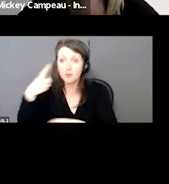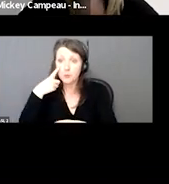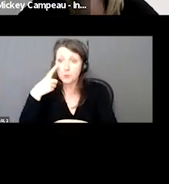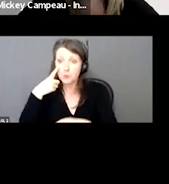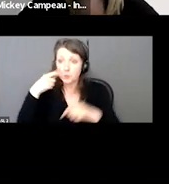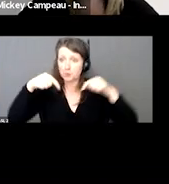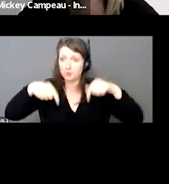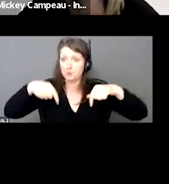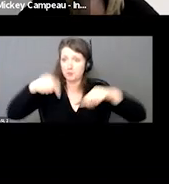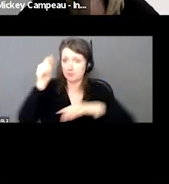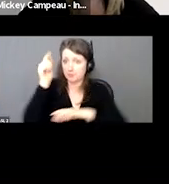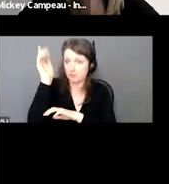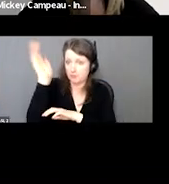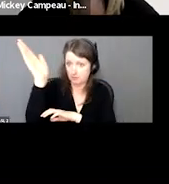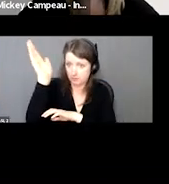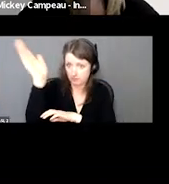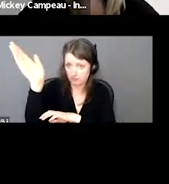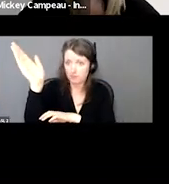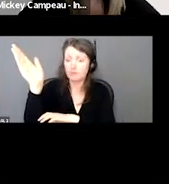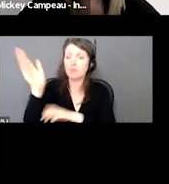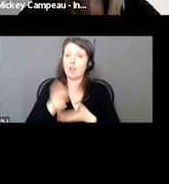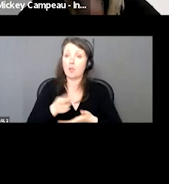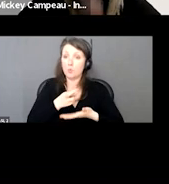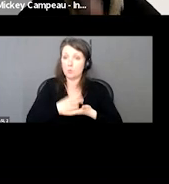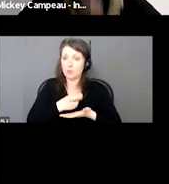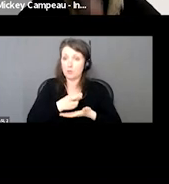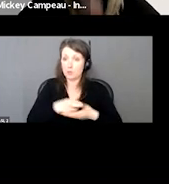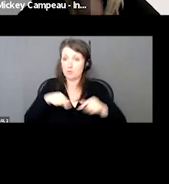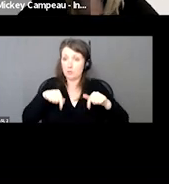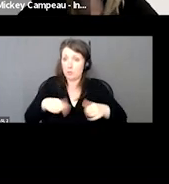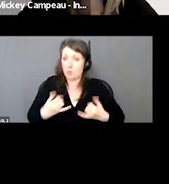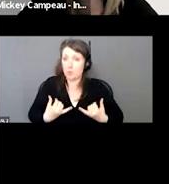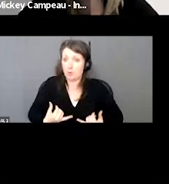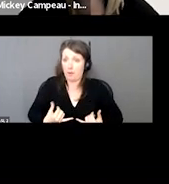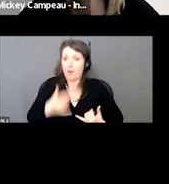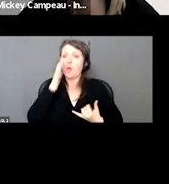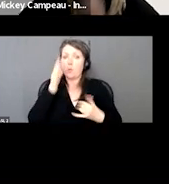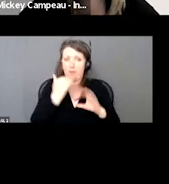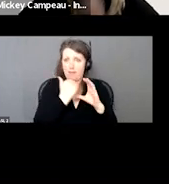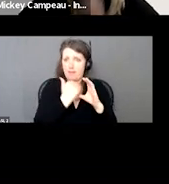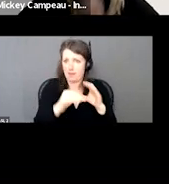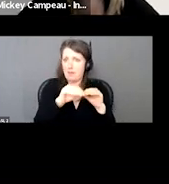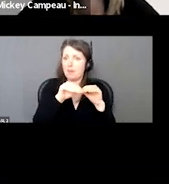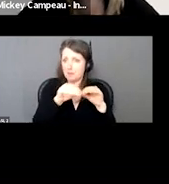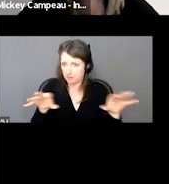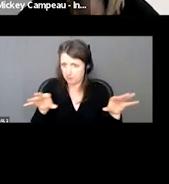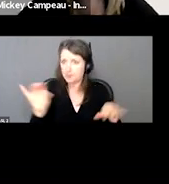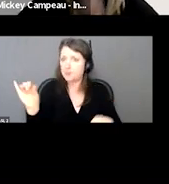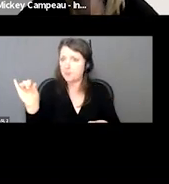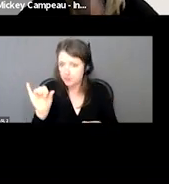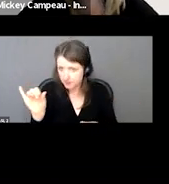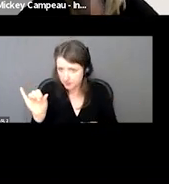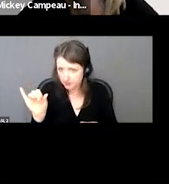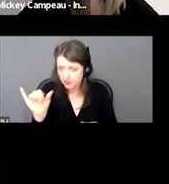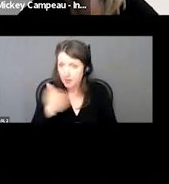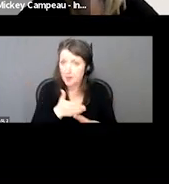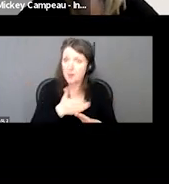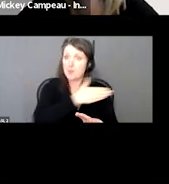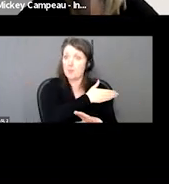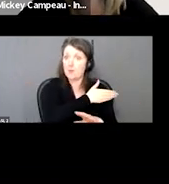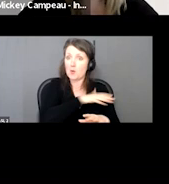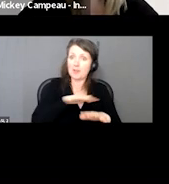email by the end of the week. Before you all go, Adelaide's going to drop the feedback